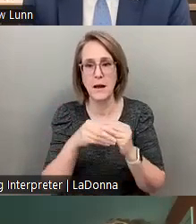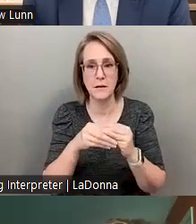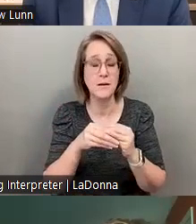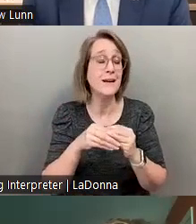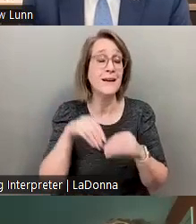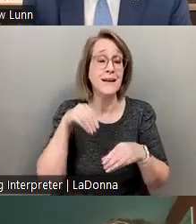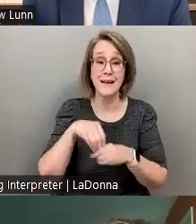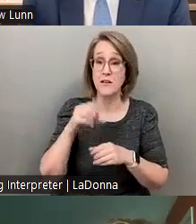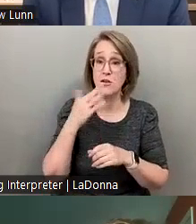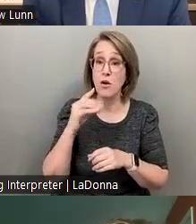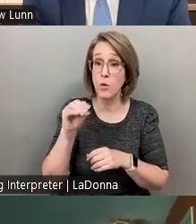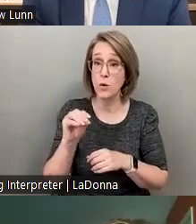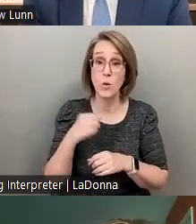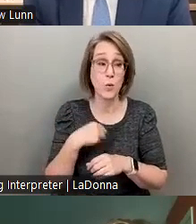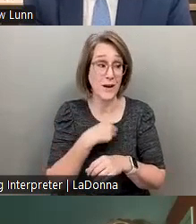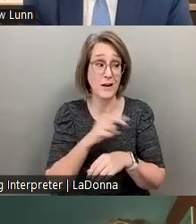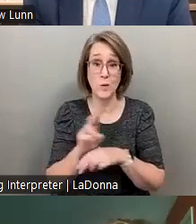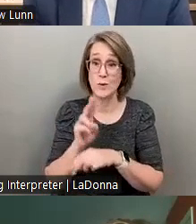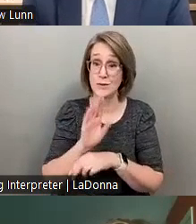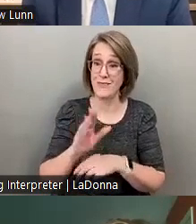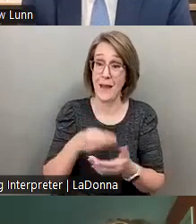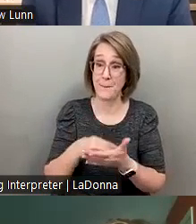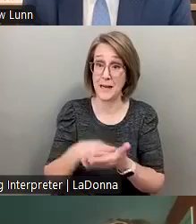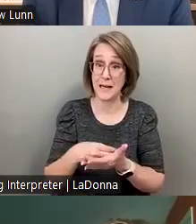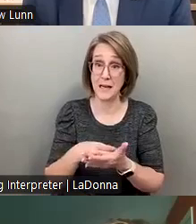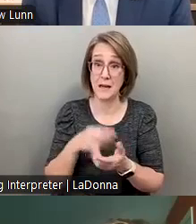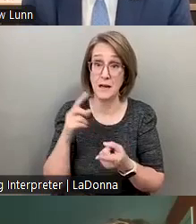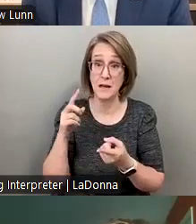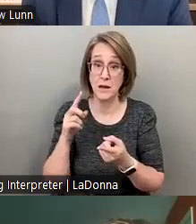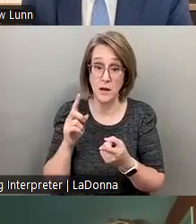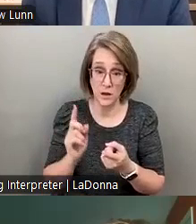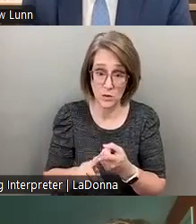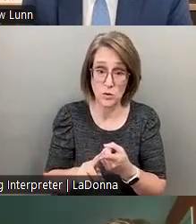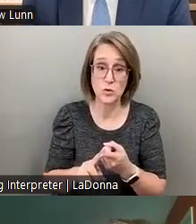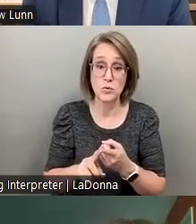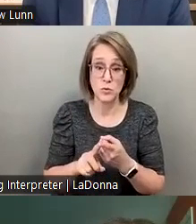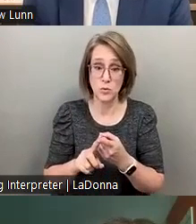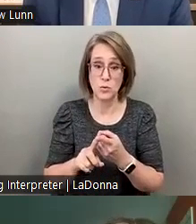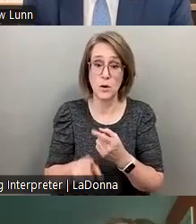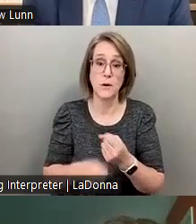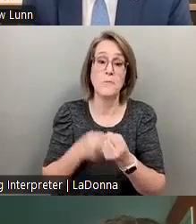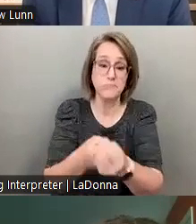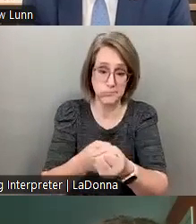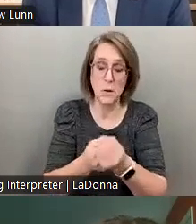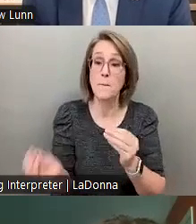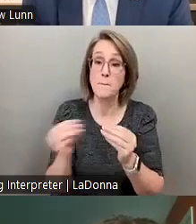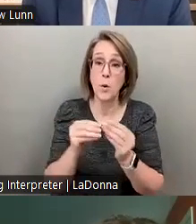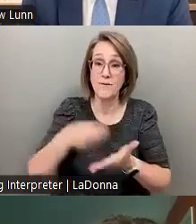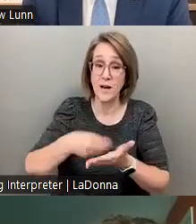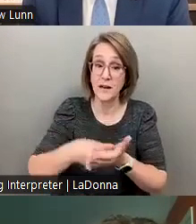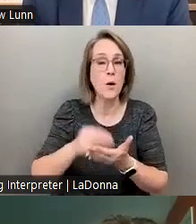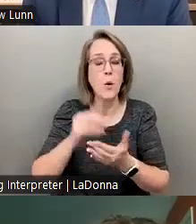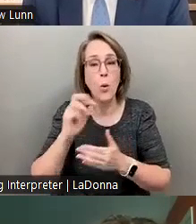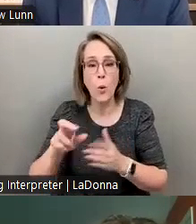in Colorado, we use the funding a lot to braid multiple funding sources, or we use it to, as Elizabeth said, launch